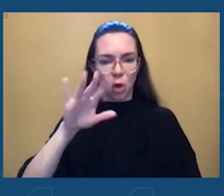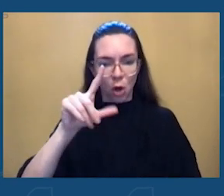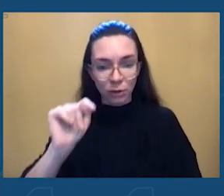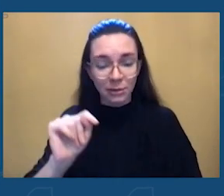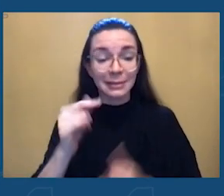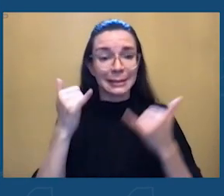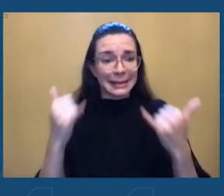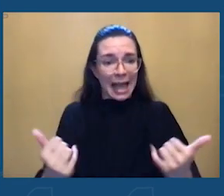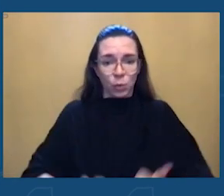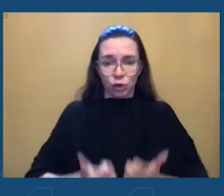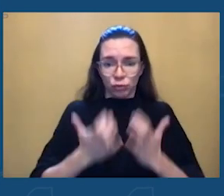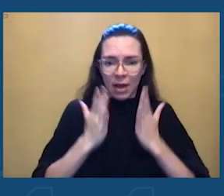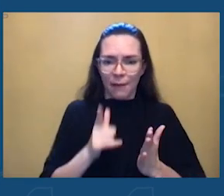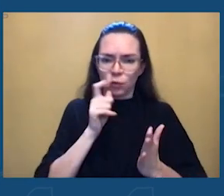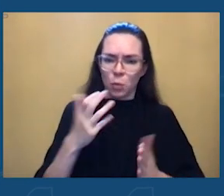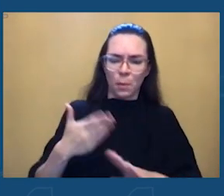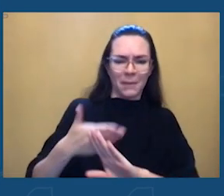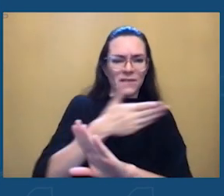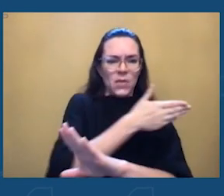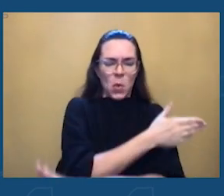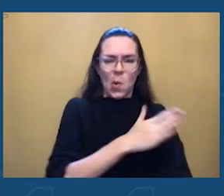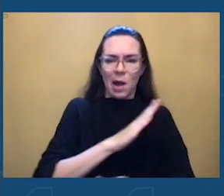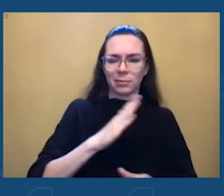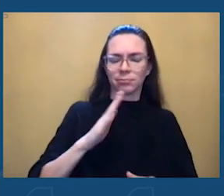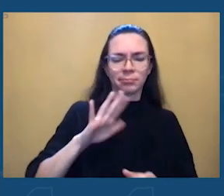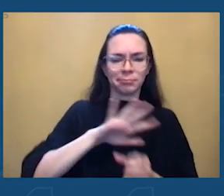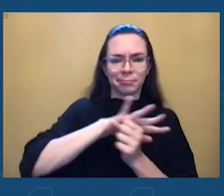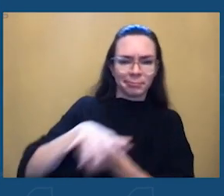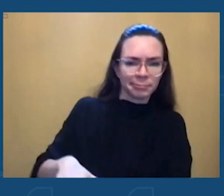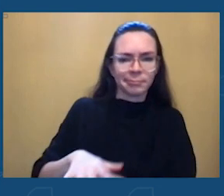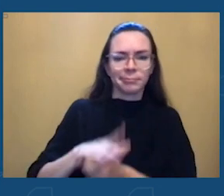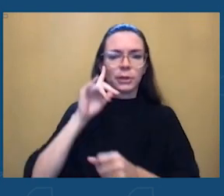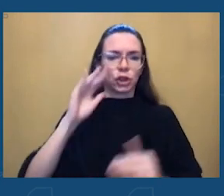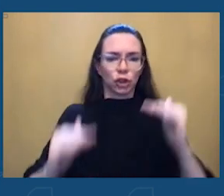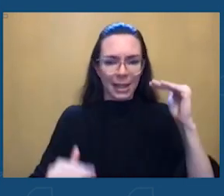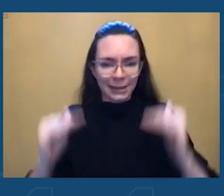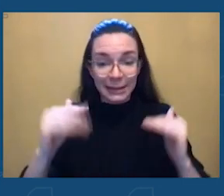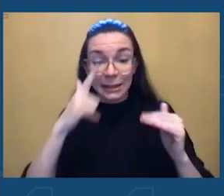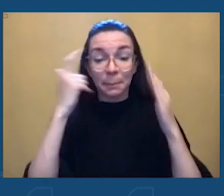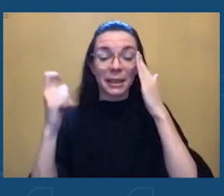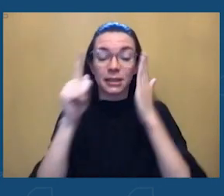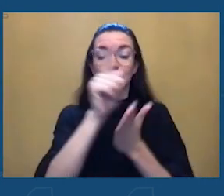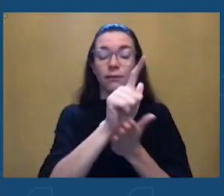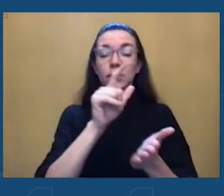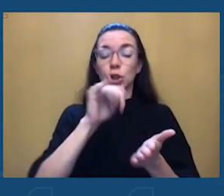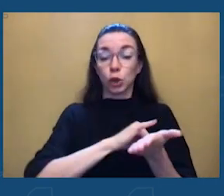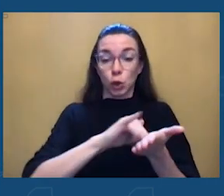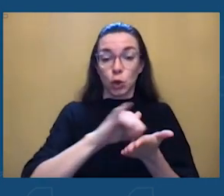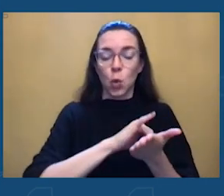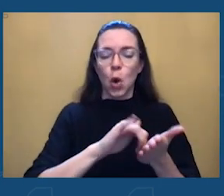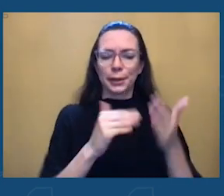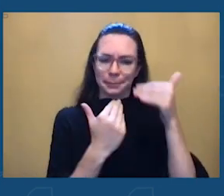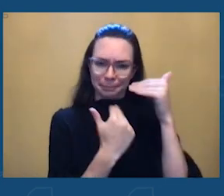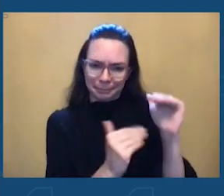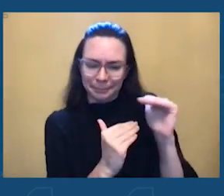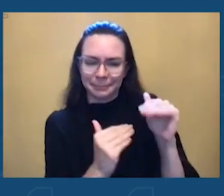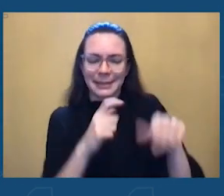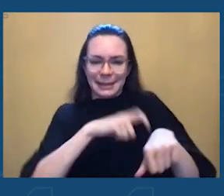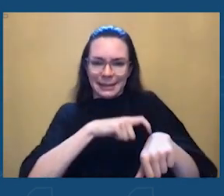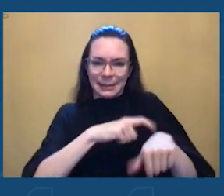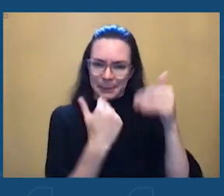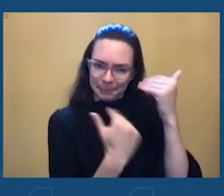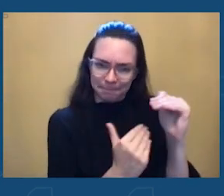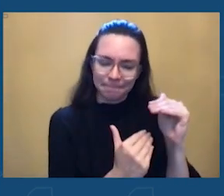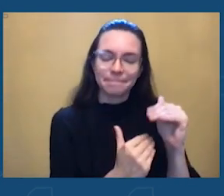denied justice by New York's short statute of limitations will have a choice, something they were denied when